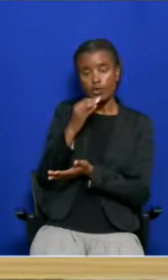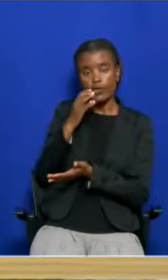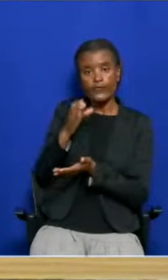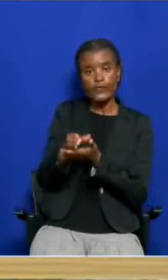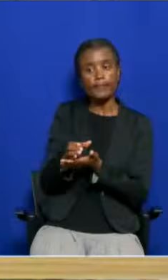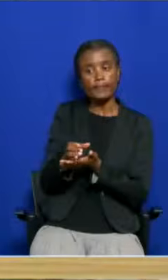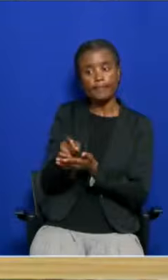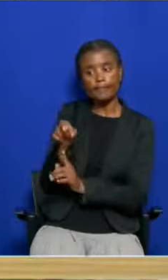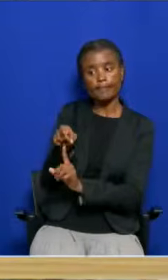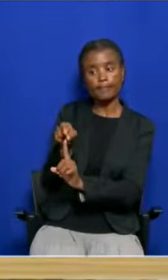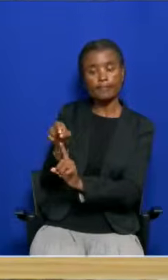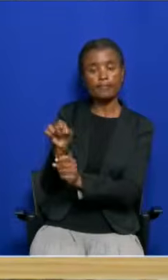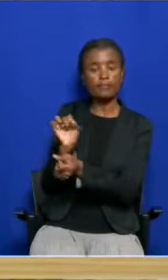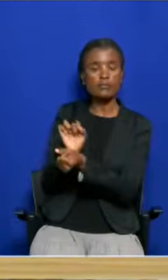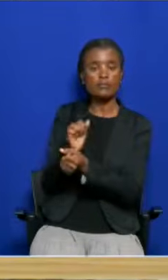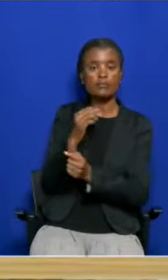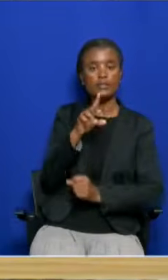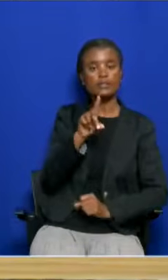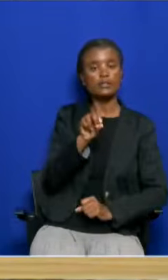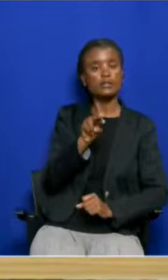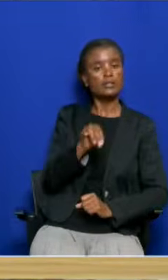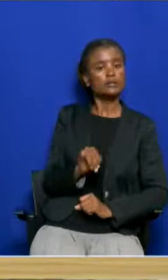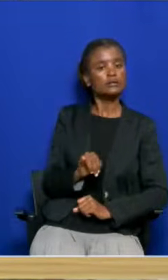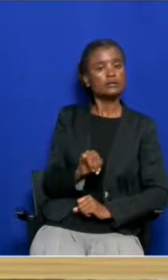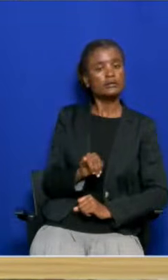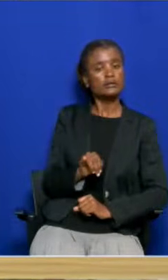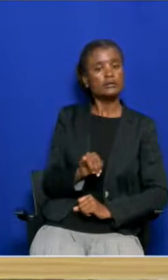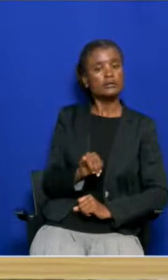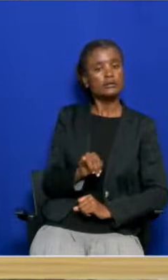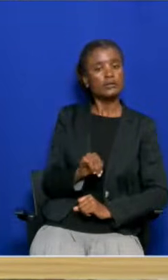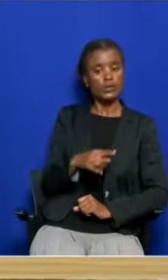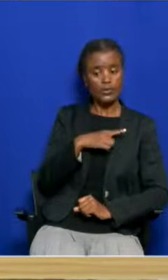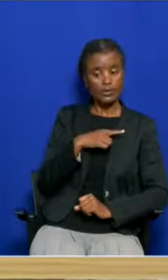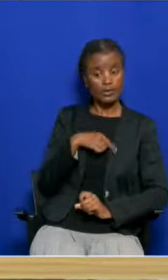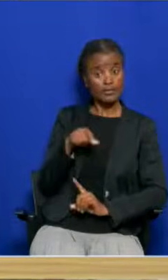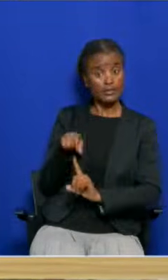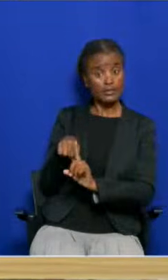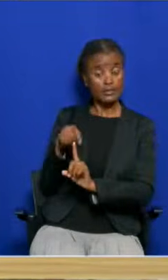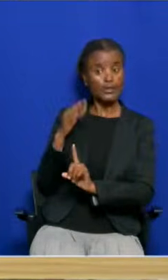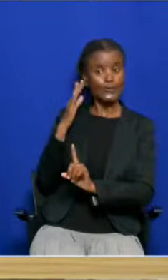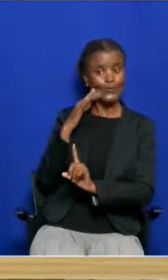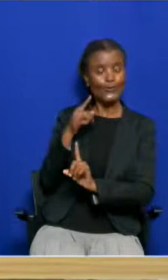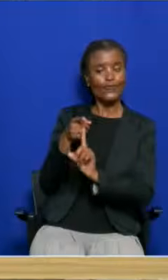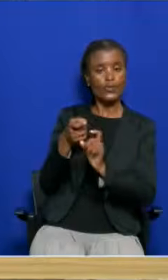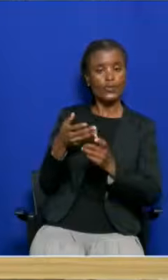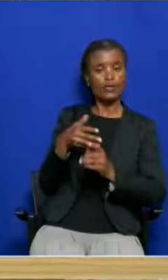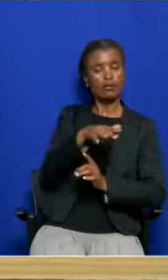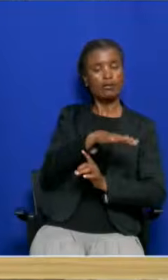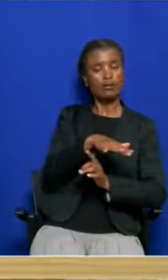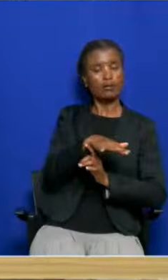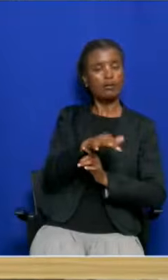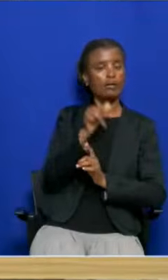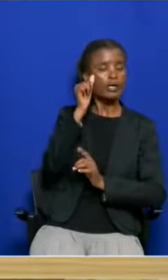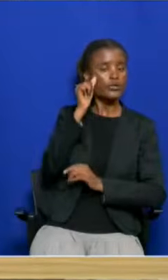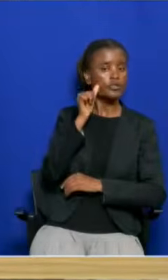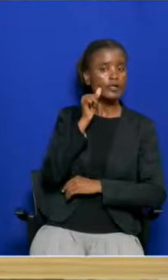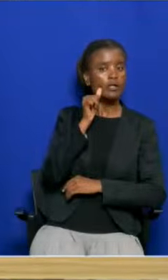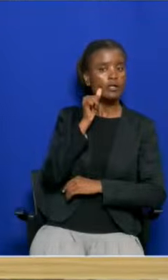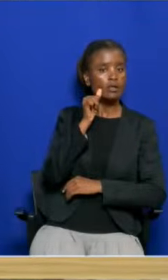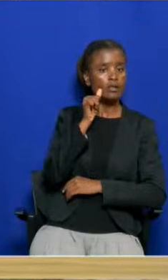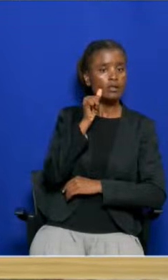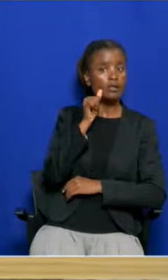I'm the person that I know from Atteridgeville is Deni. He sent